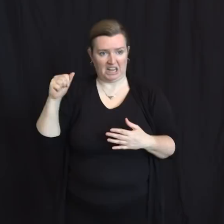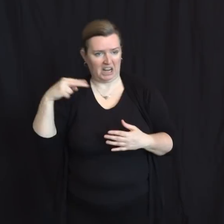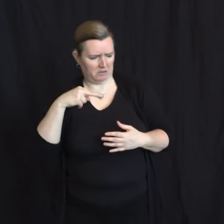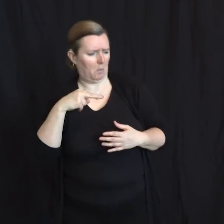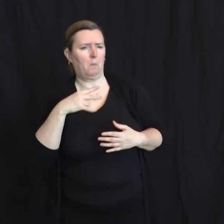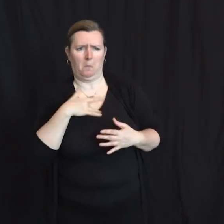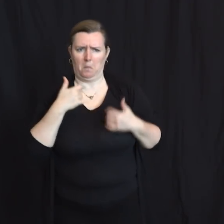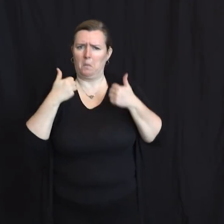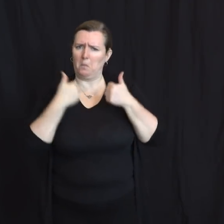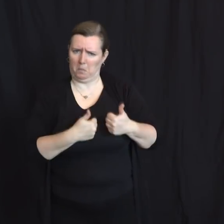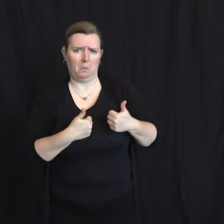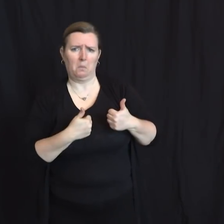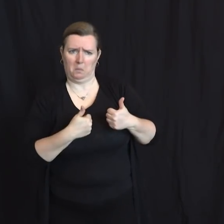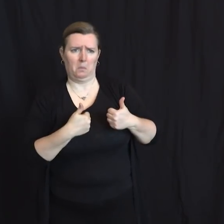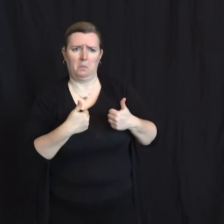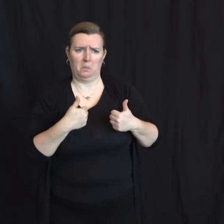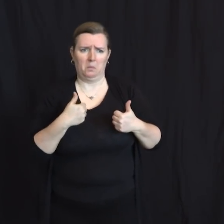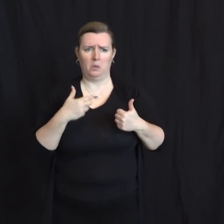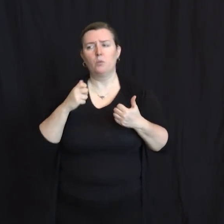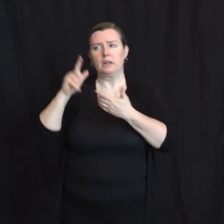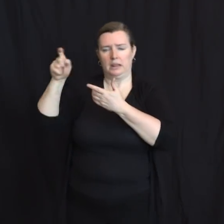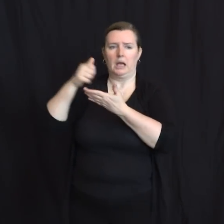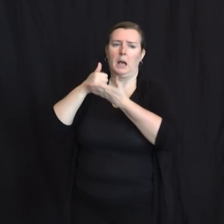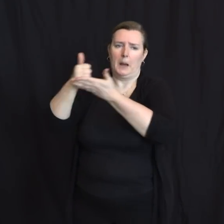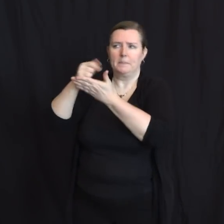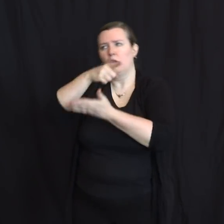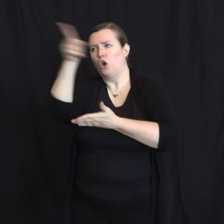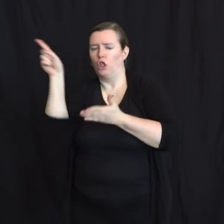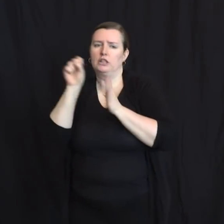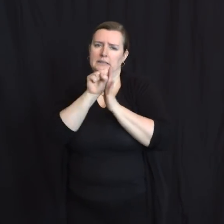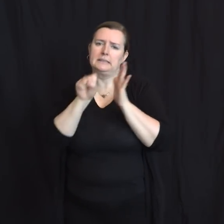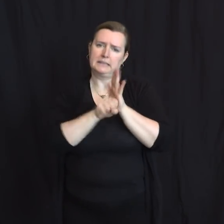comfortable. We can expand it here,